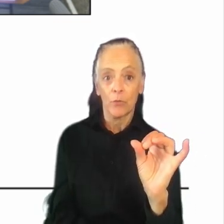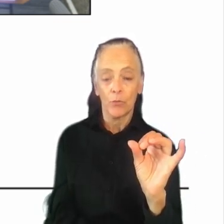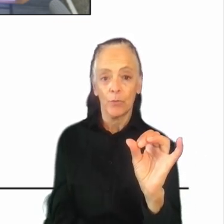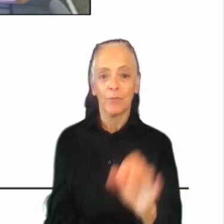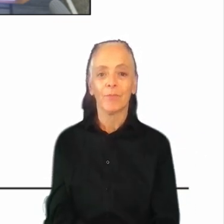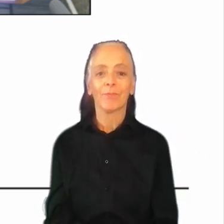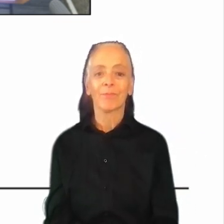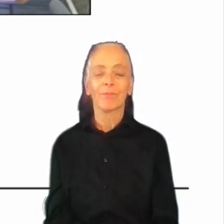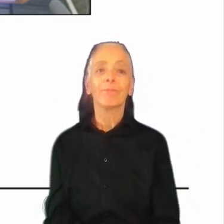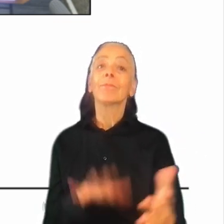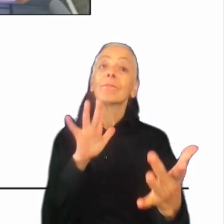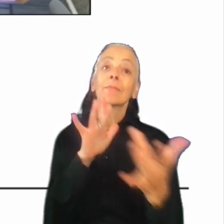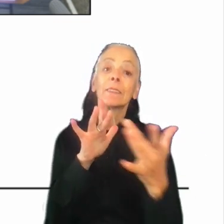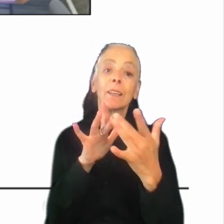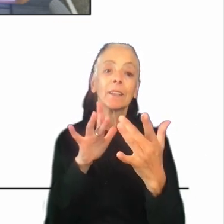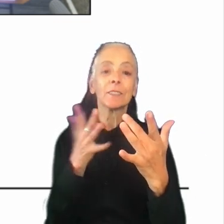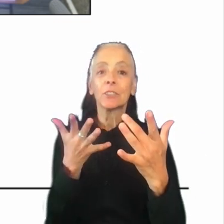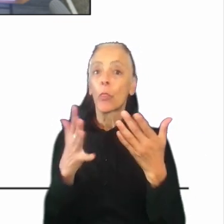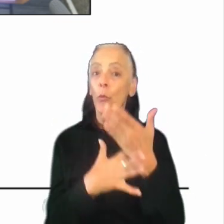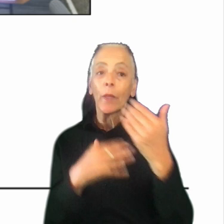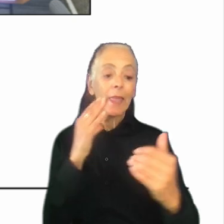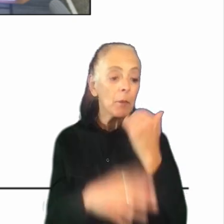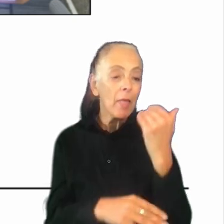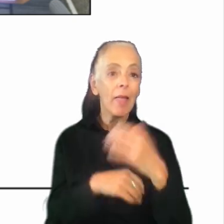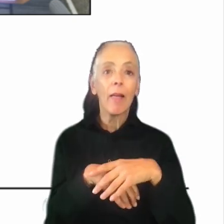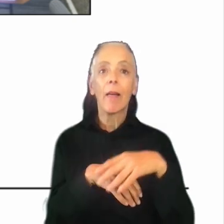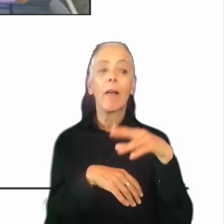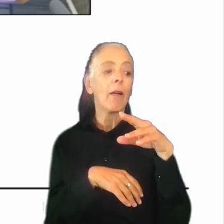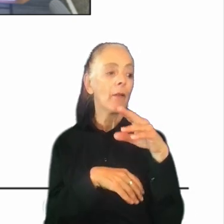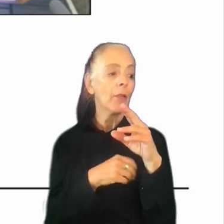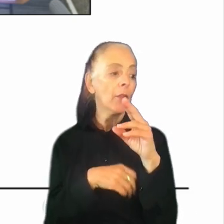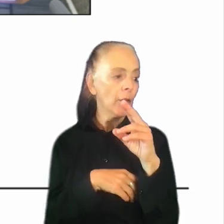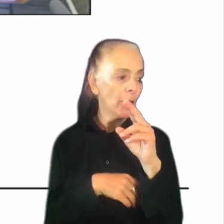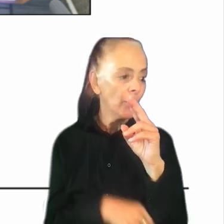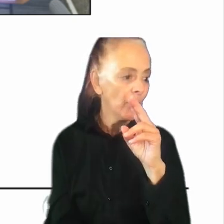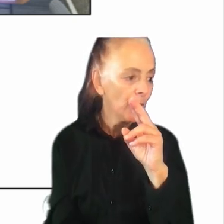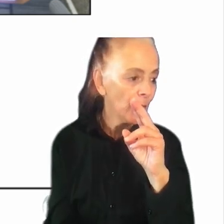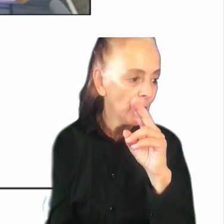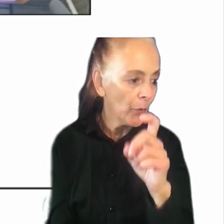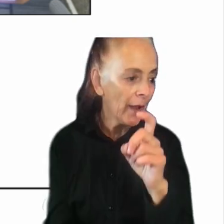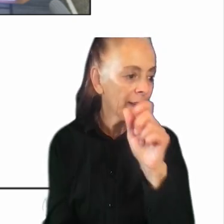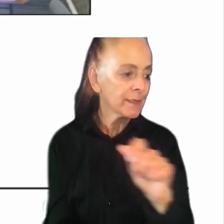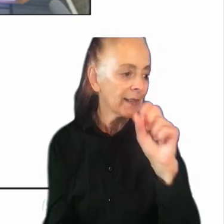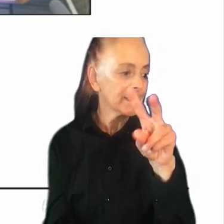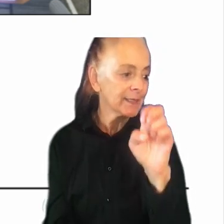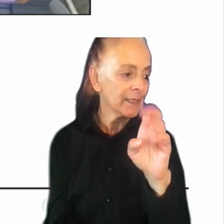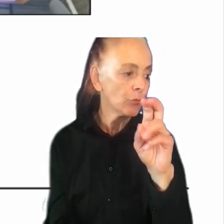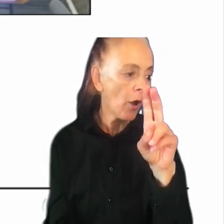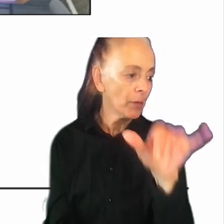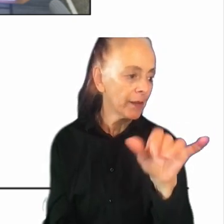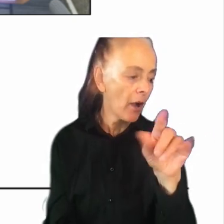reviews do get in touch either by email ux stevebromley.com or by twitter at steve underscore